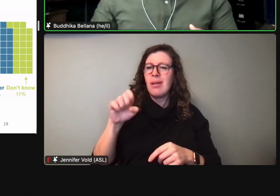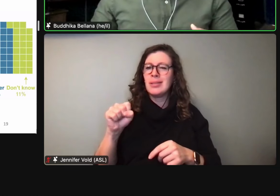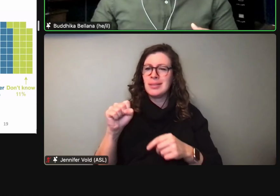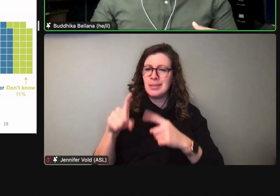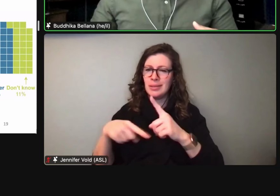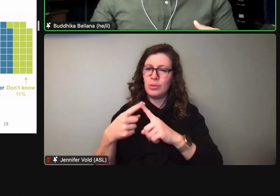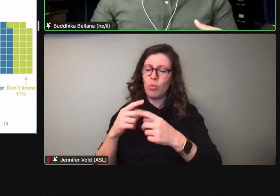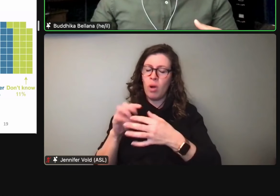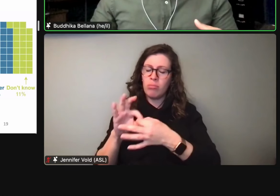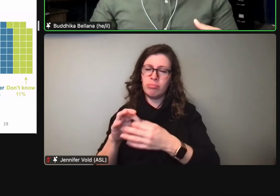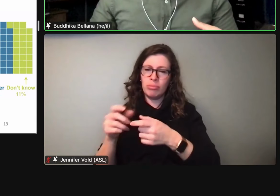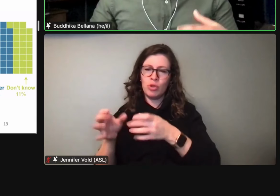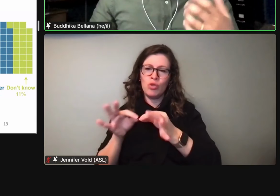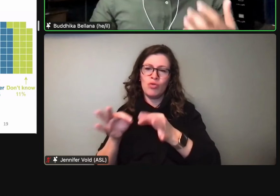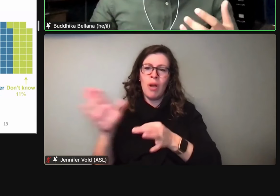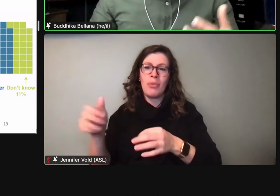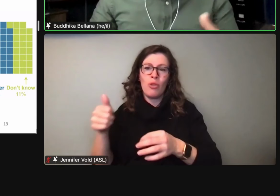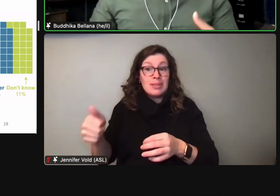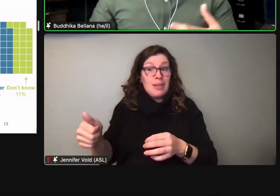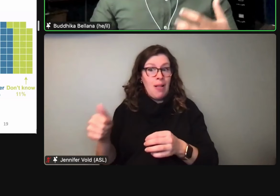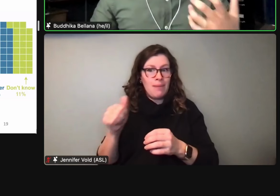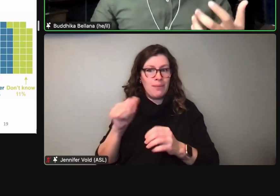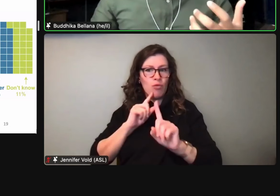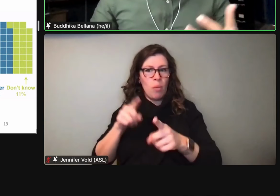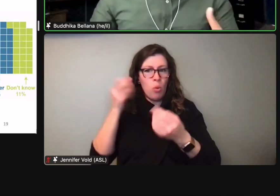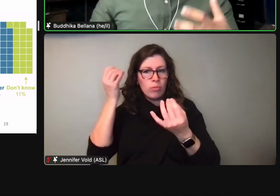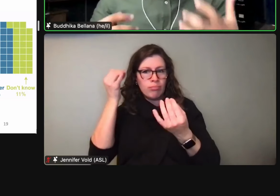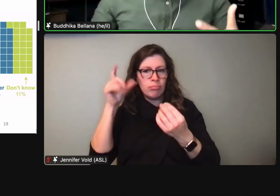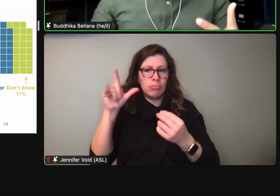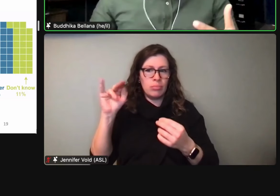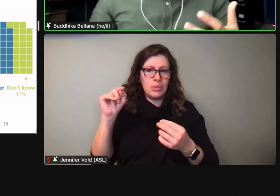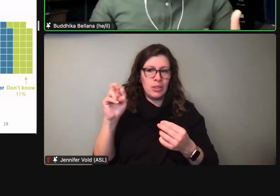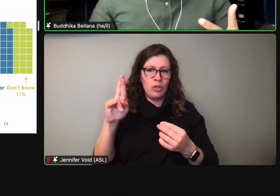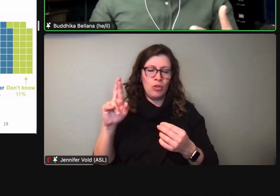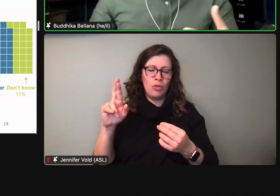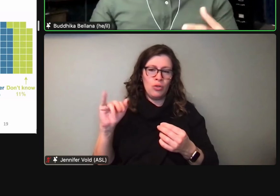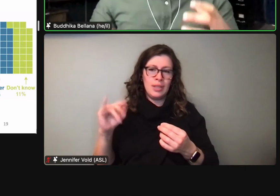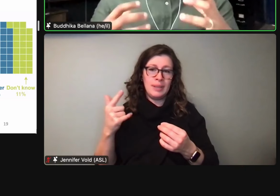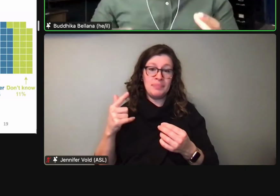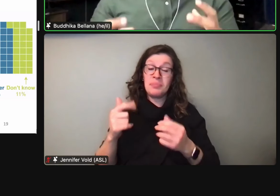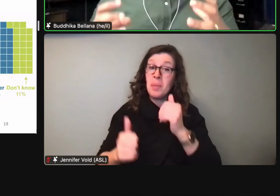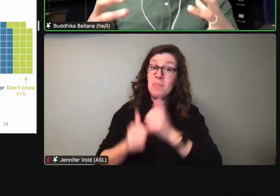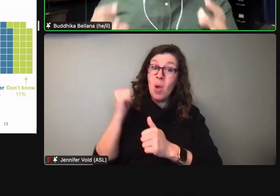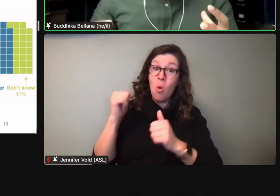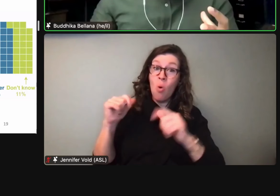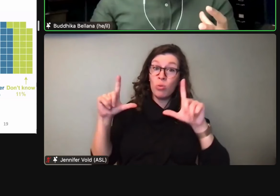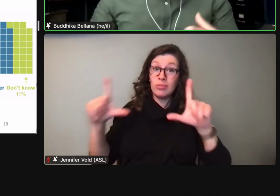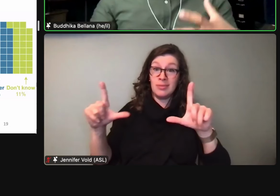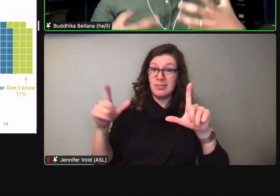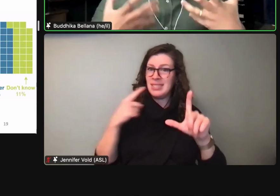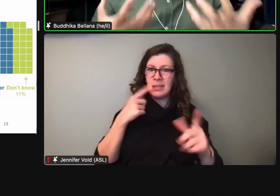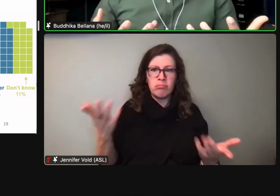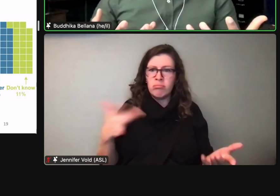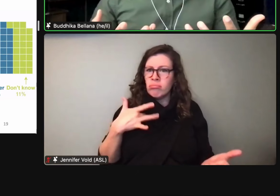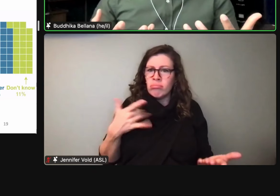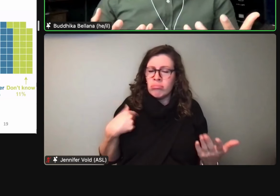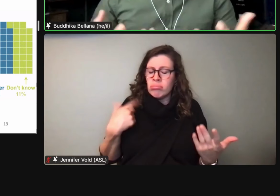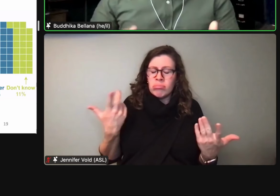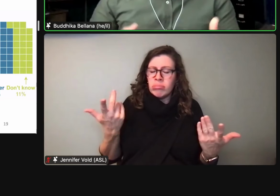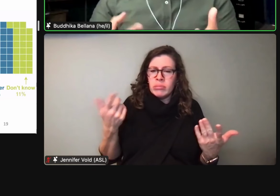their self-reported lingering. And what you can see is that the majority of participants tended to describe this